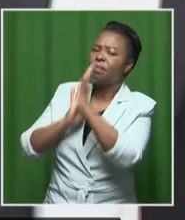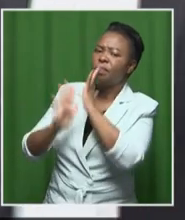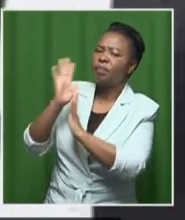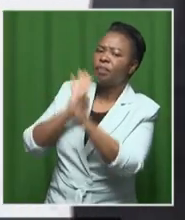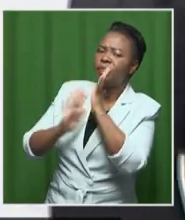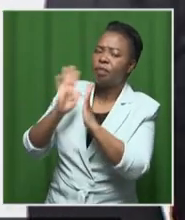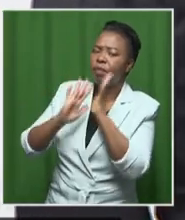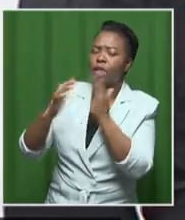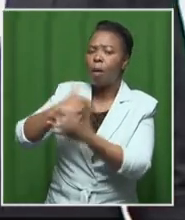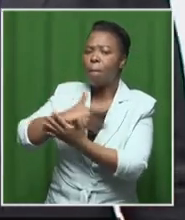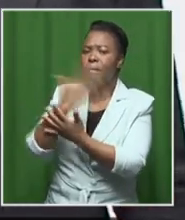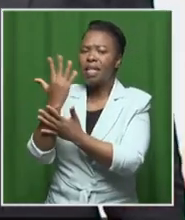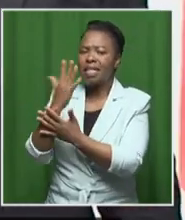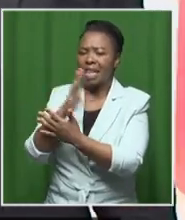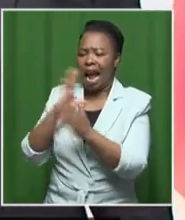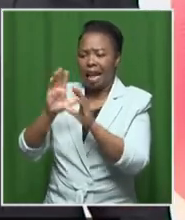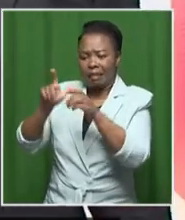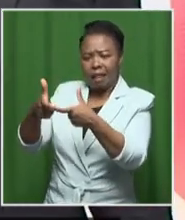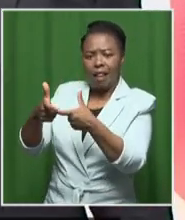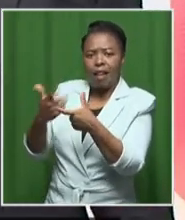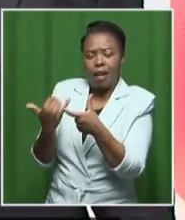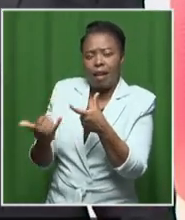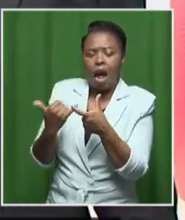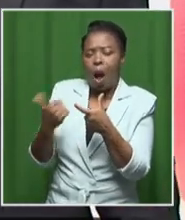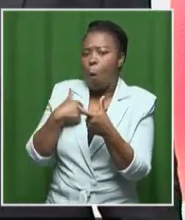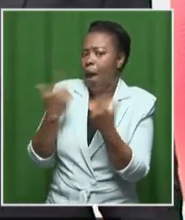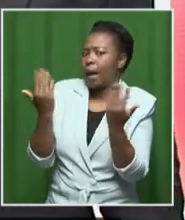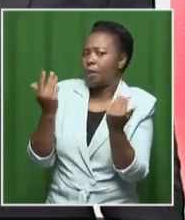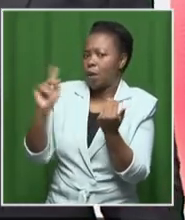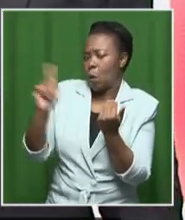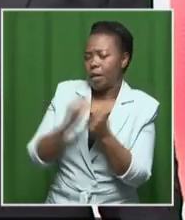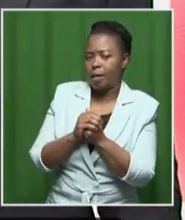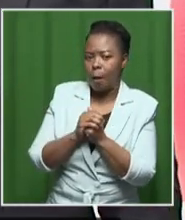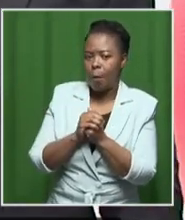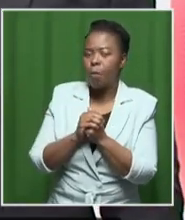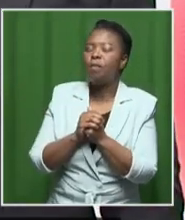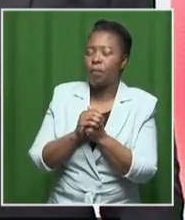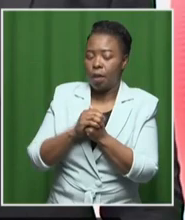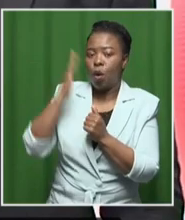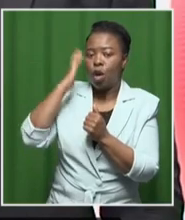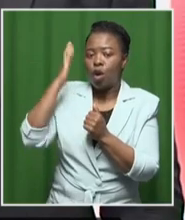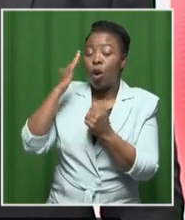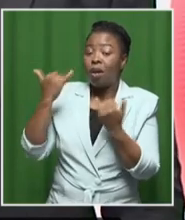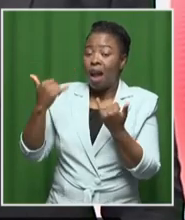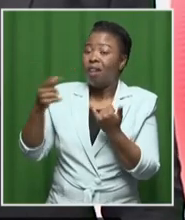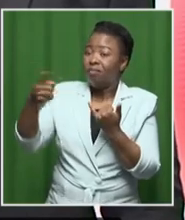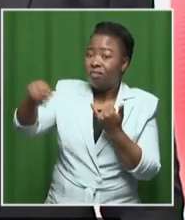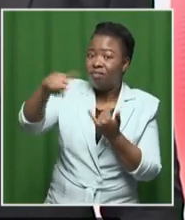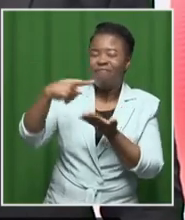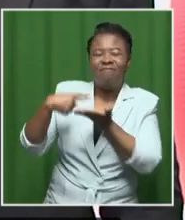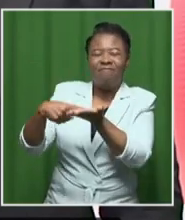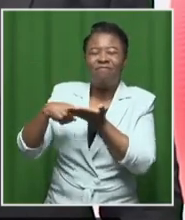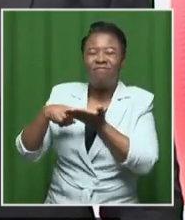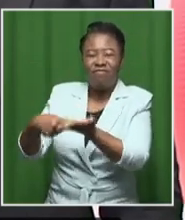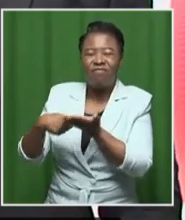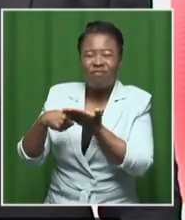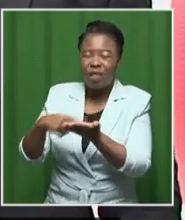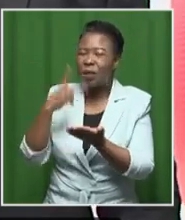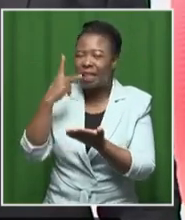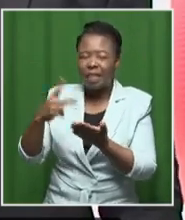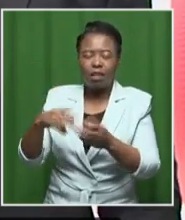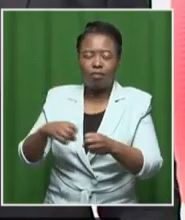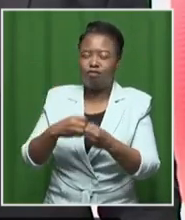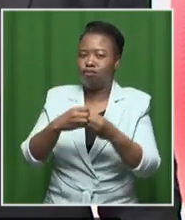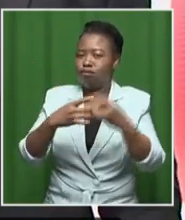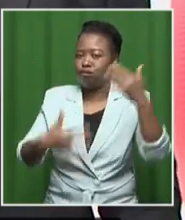this BRICS Council here today. We know very well that rediscussions have been underway as we speak right now. It's already a hive of activity.